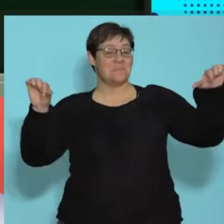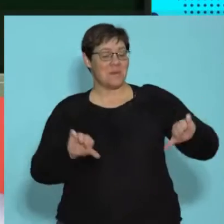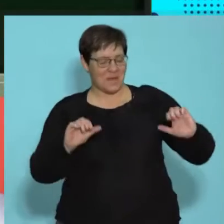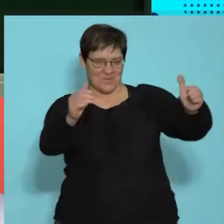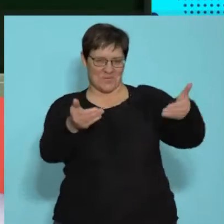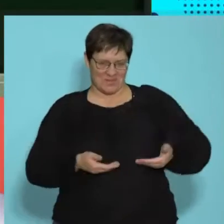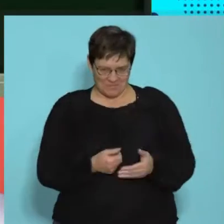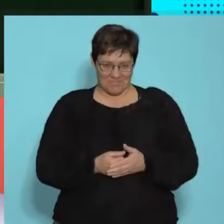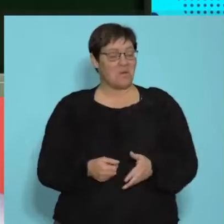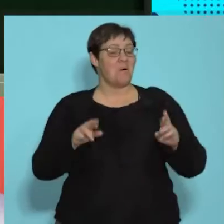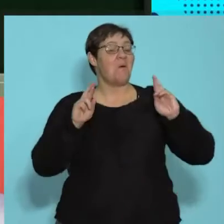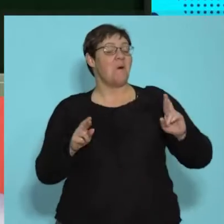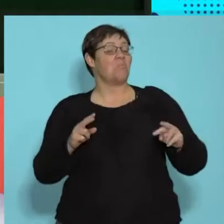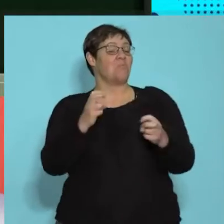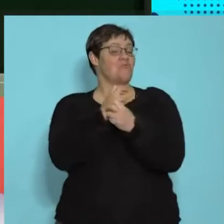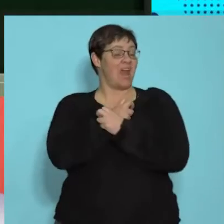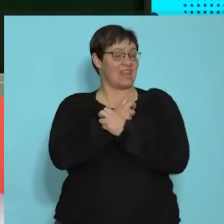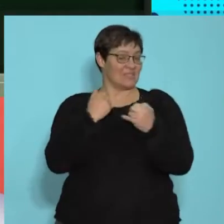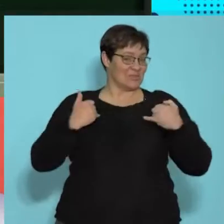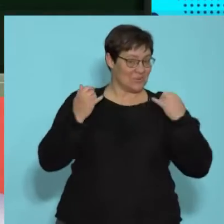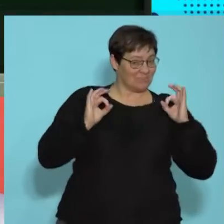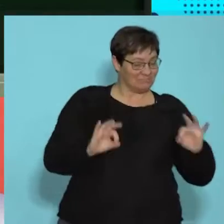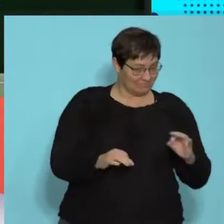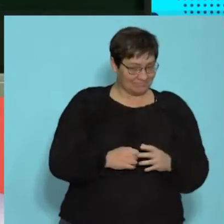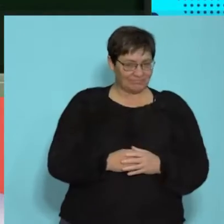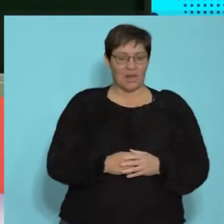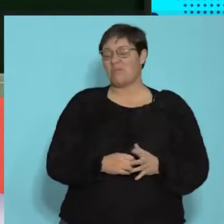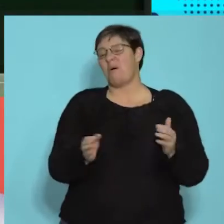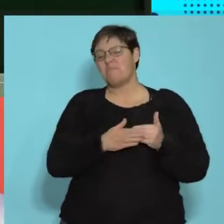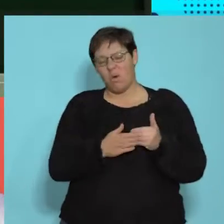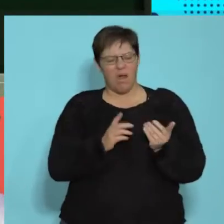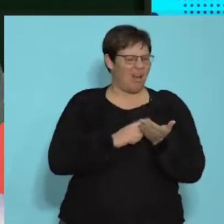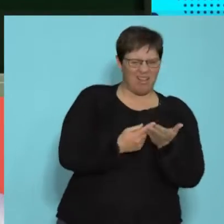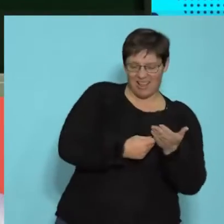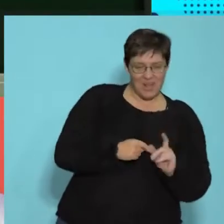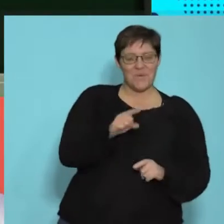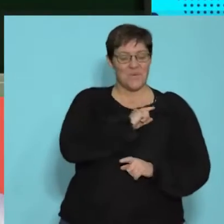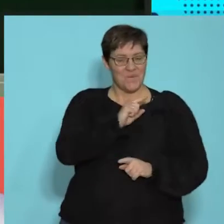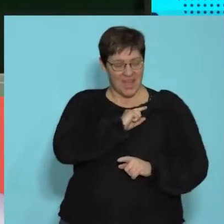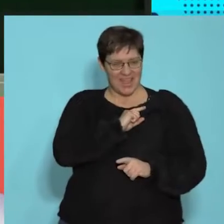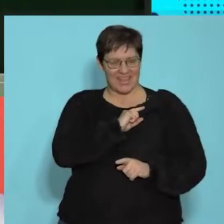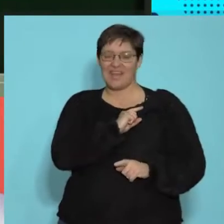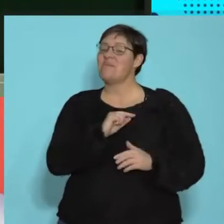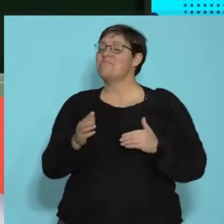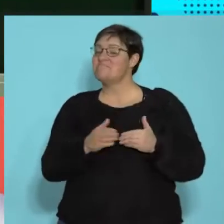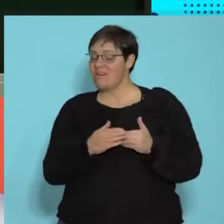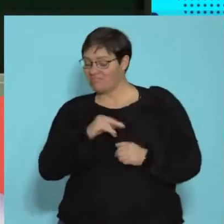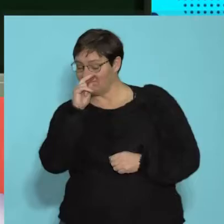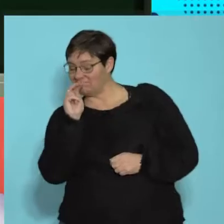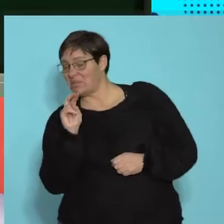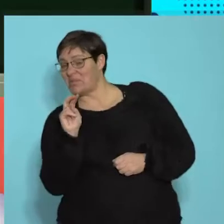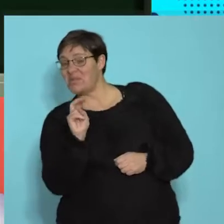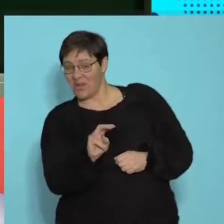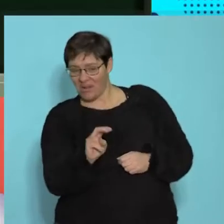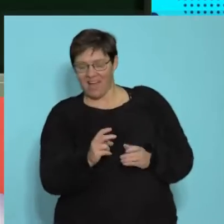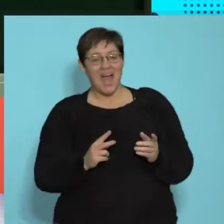Welcome back, Life Sciences. I hope you had a little break there. I'm not going to spend too much time again because we're going to have a relook. We're going